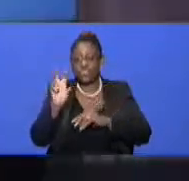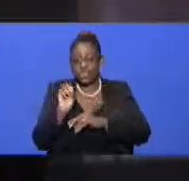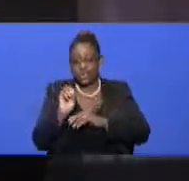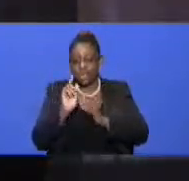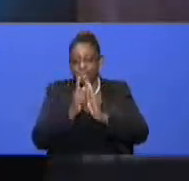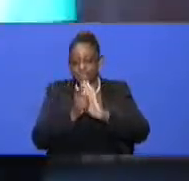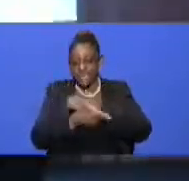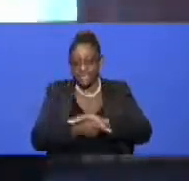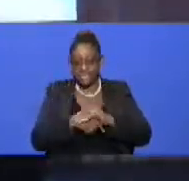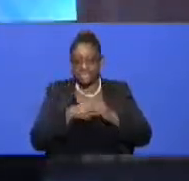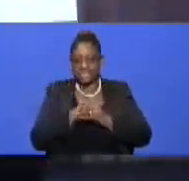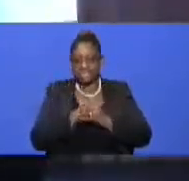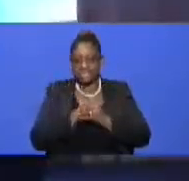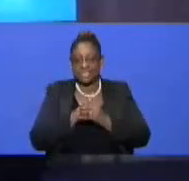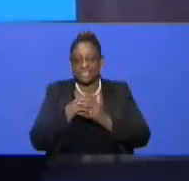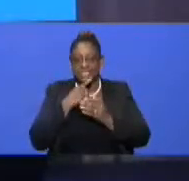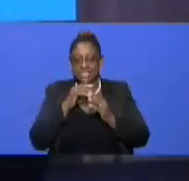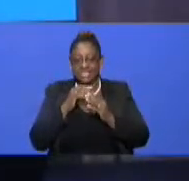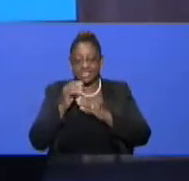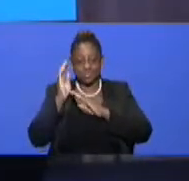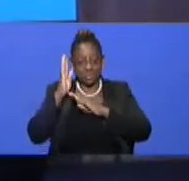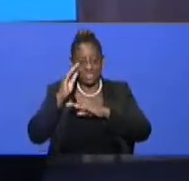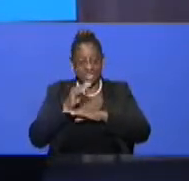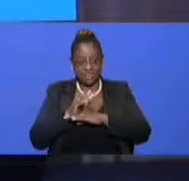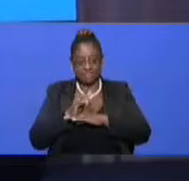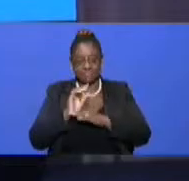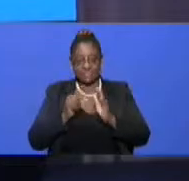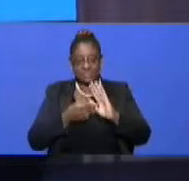The Bahamas Tonight starts now.